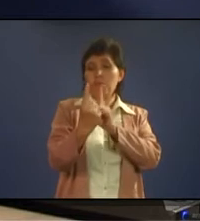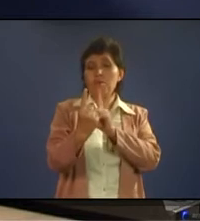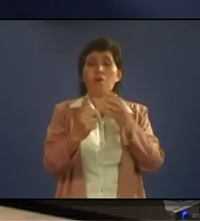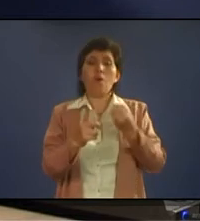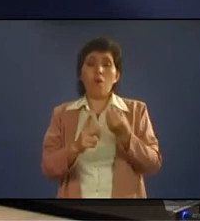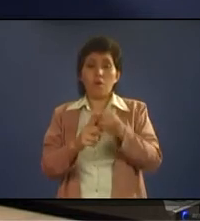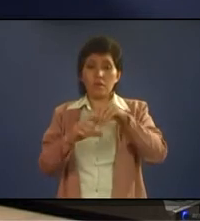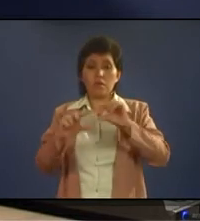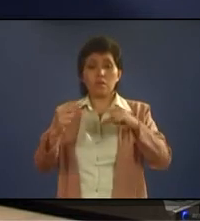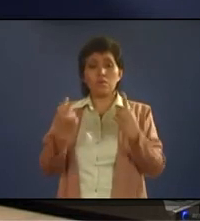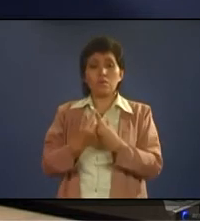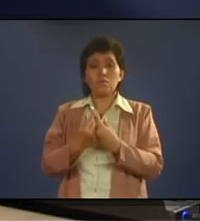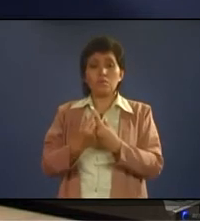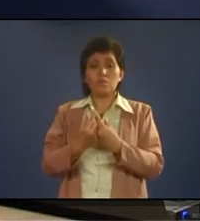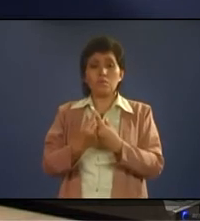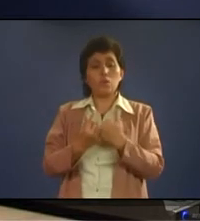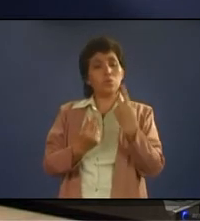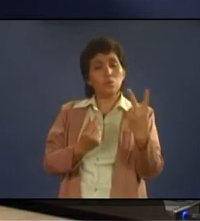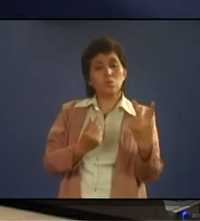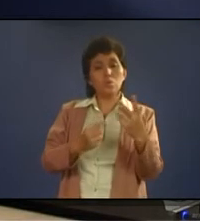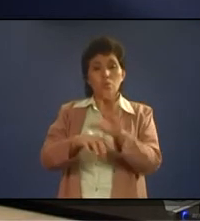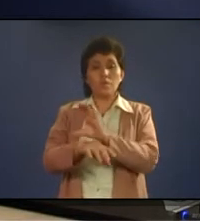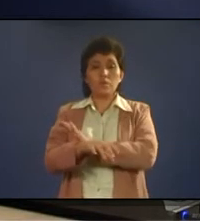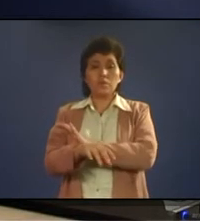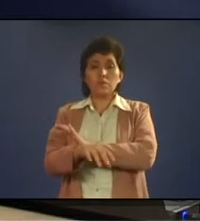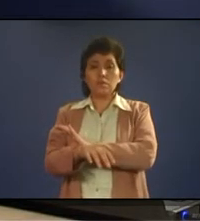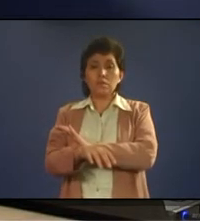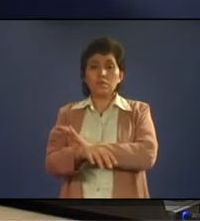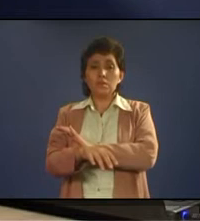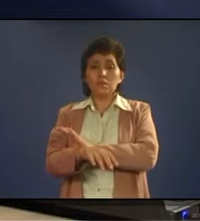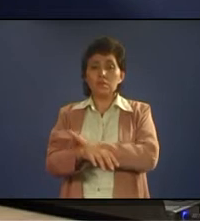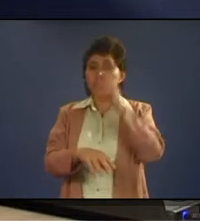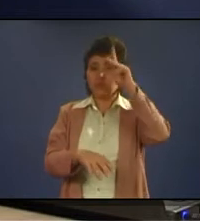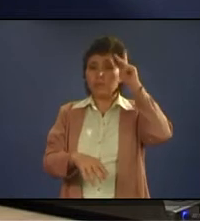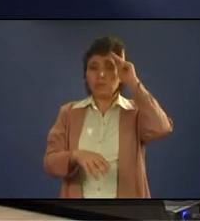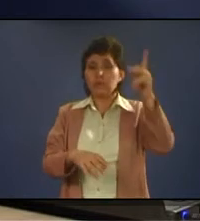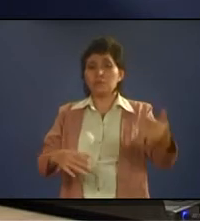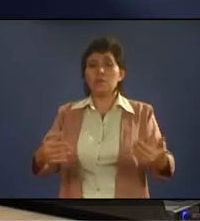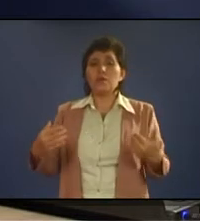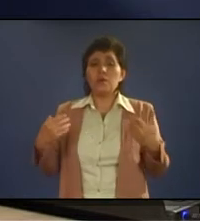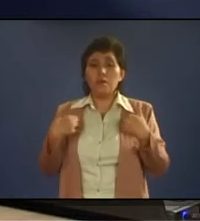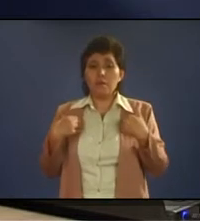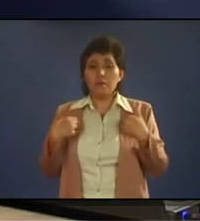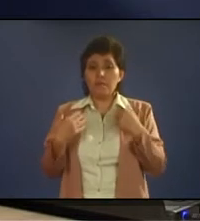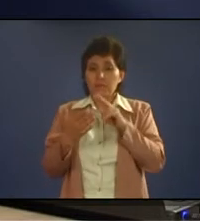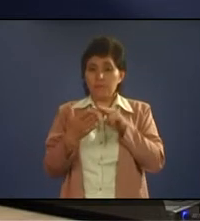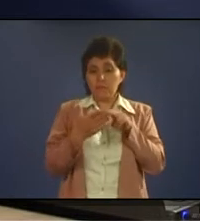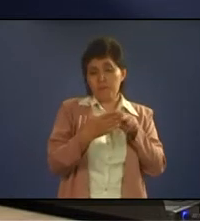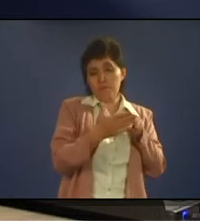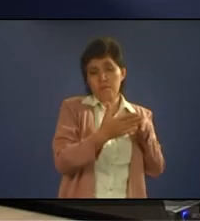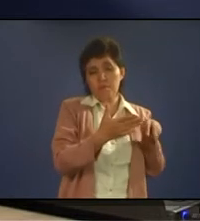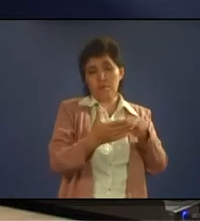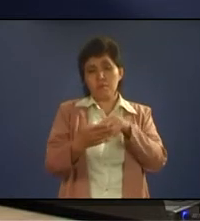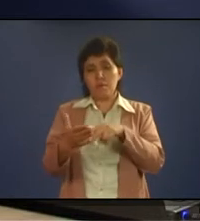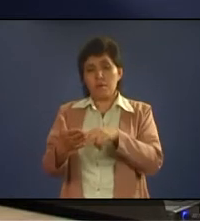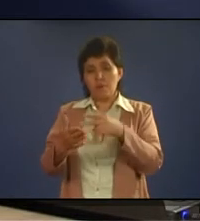can be just through computer online. I mean, right now technology has really improved and really